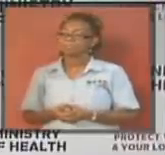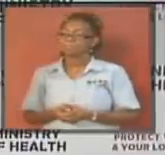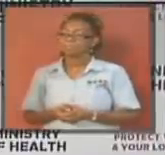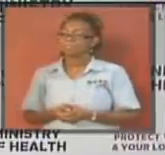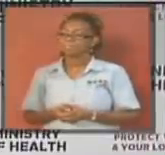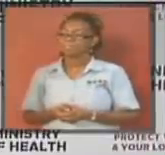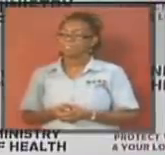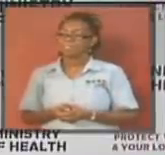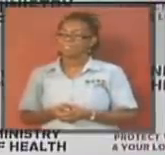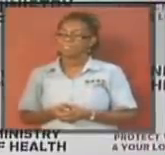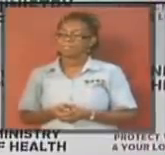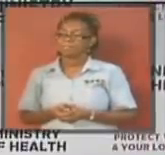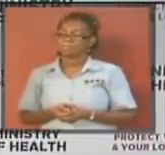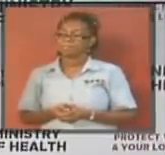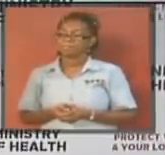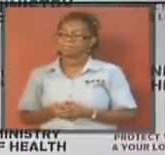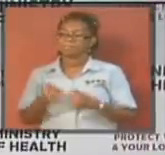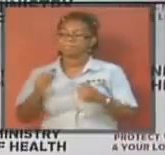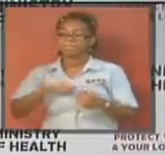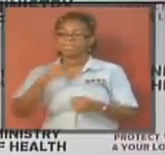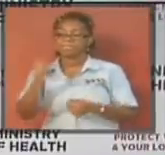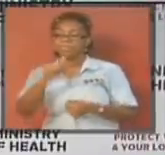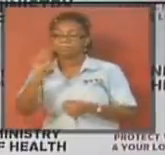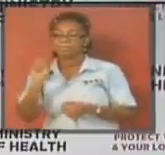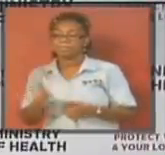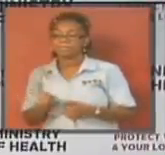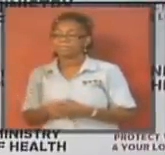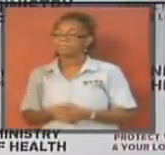Mr. Cummings. We quickly move to the Express.